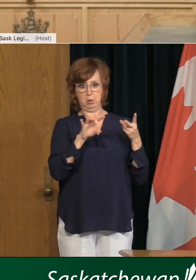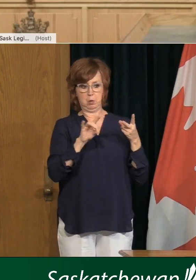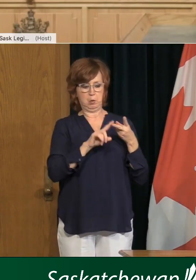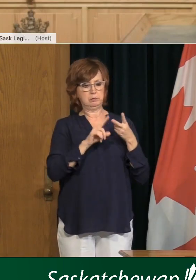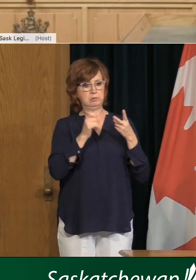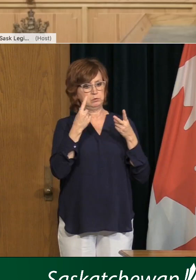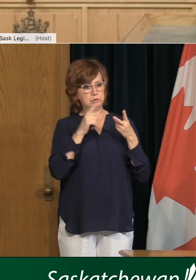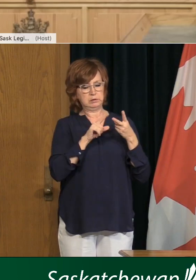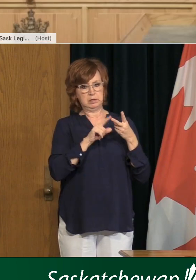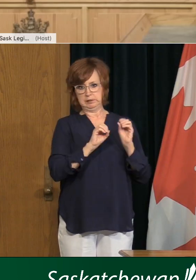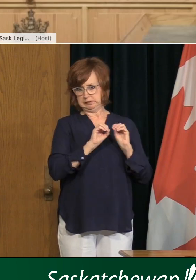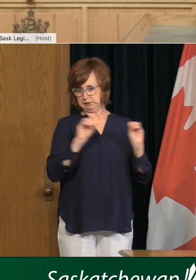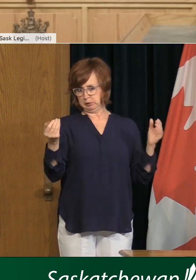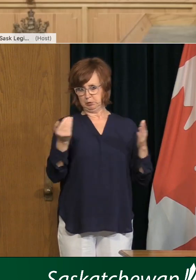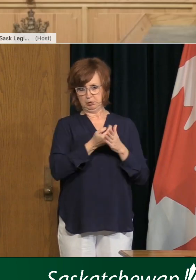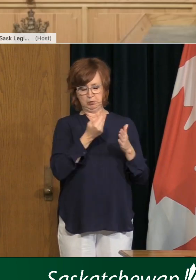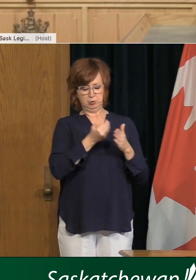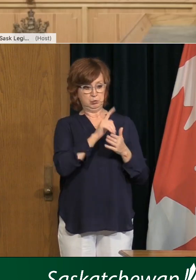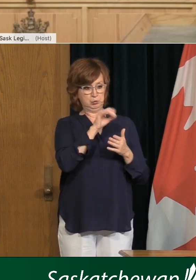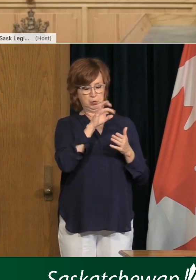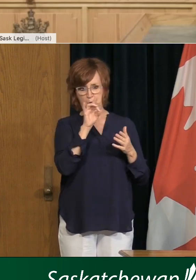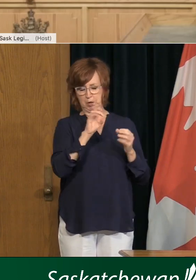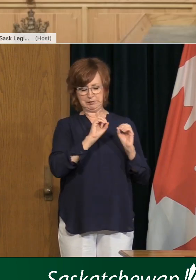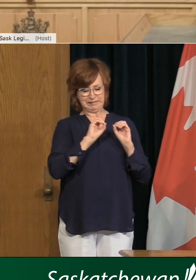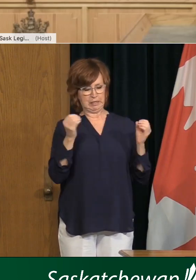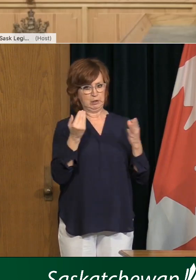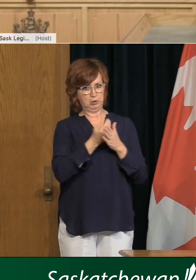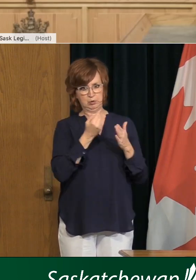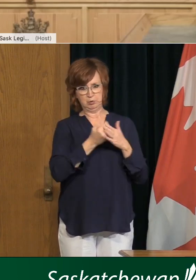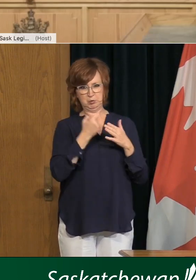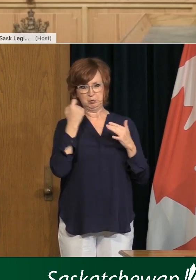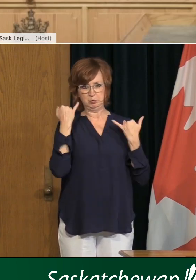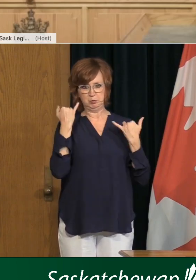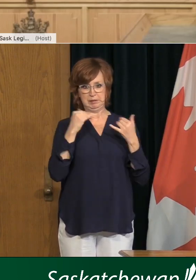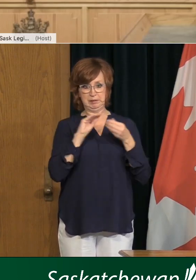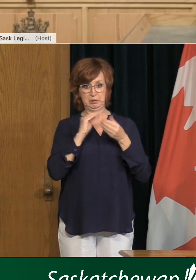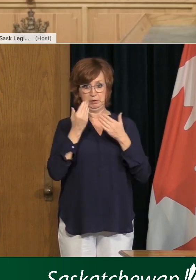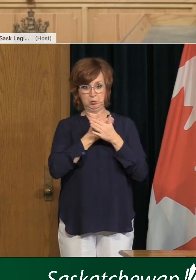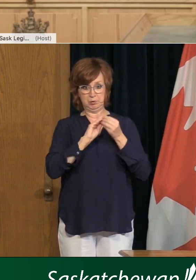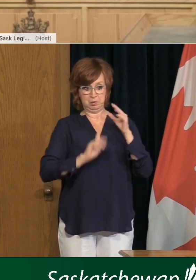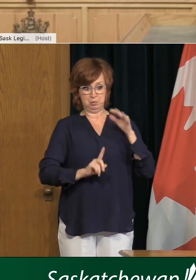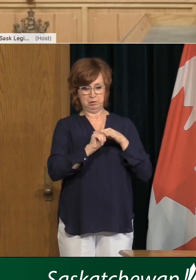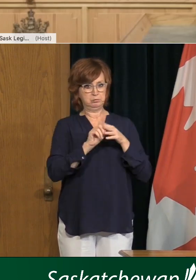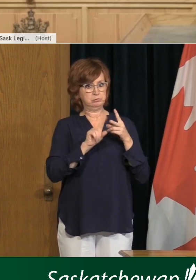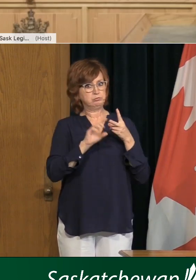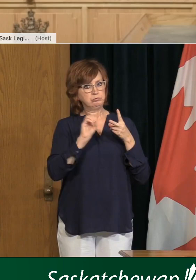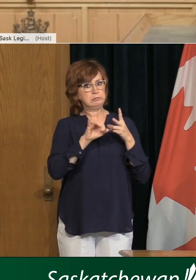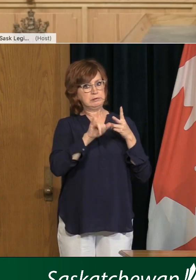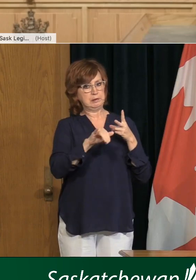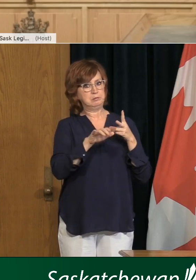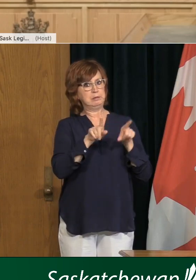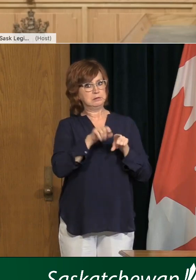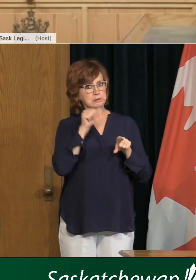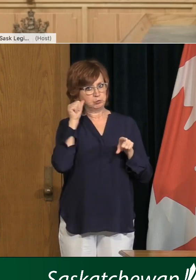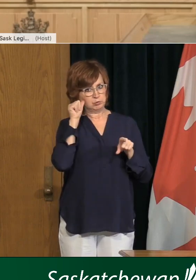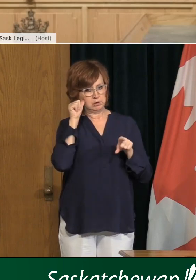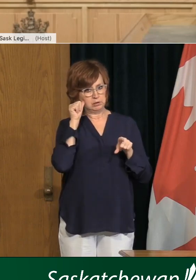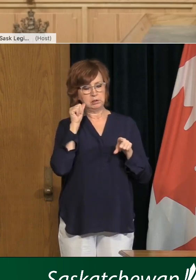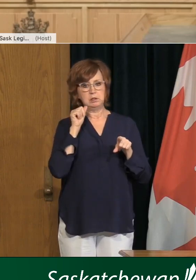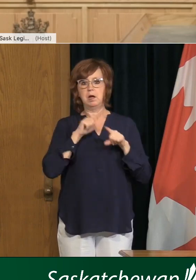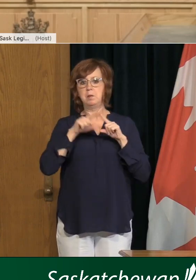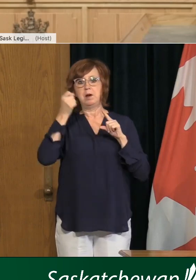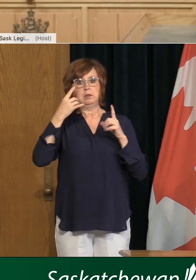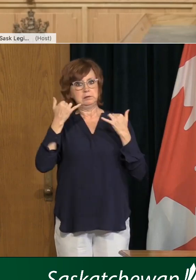there were no new cases associated with Lloydminster reported in the provincial update today. However, we are remaining vigilant about